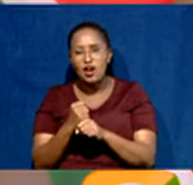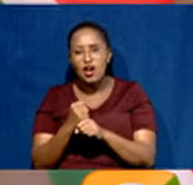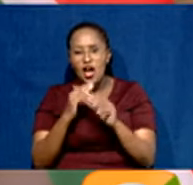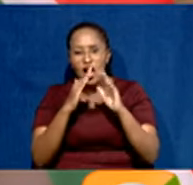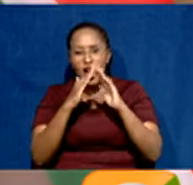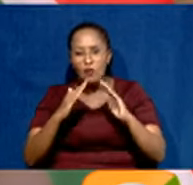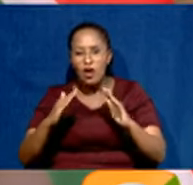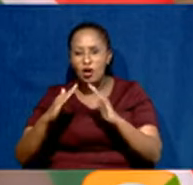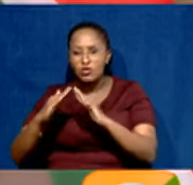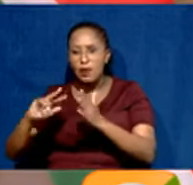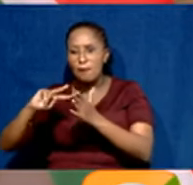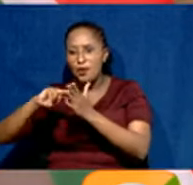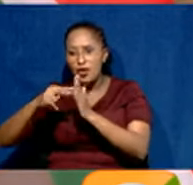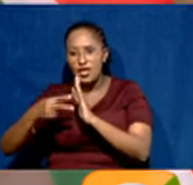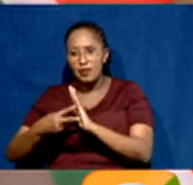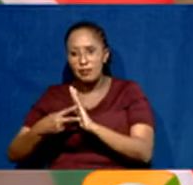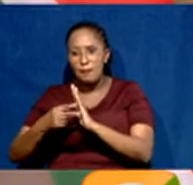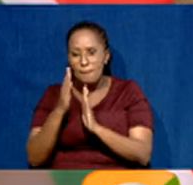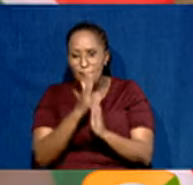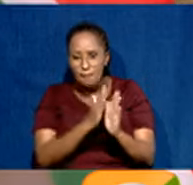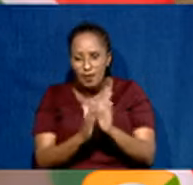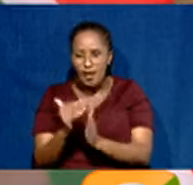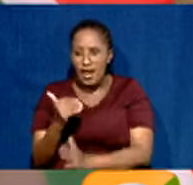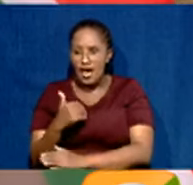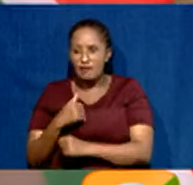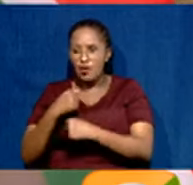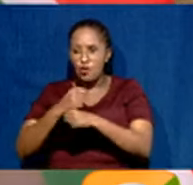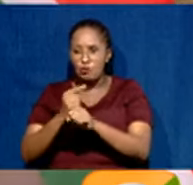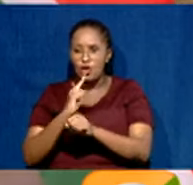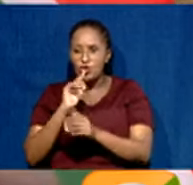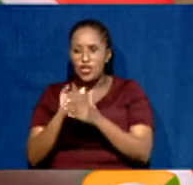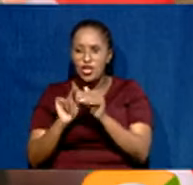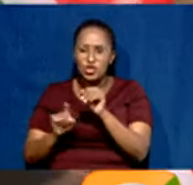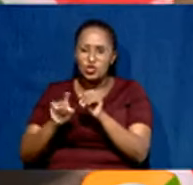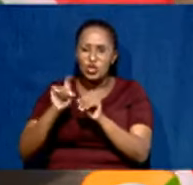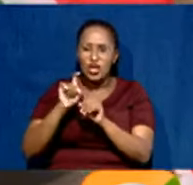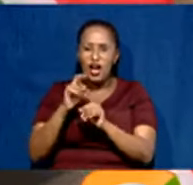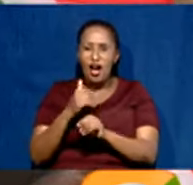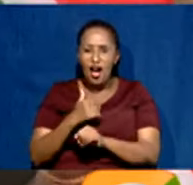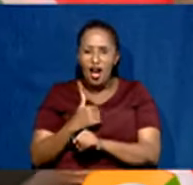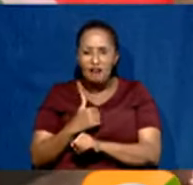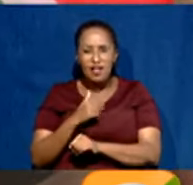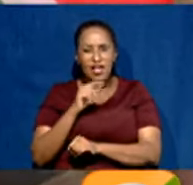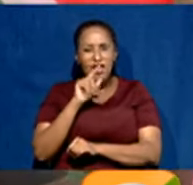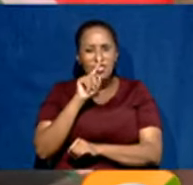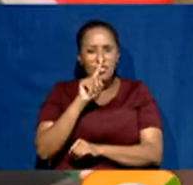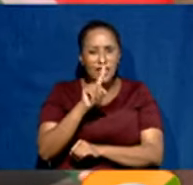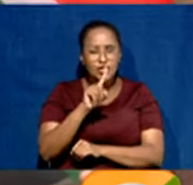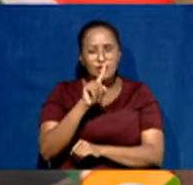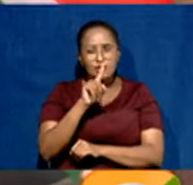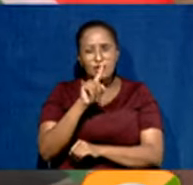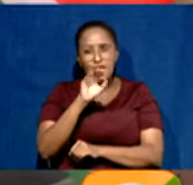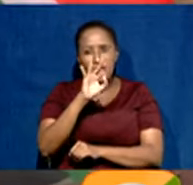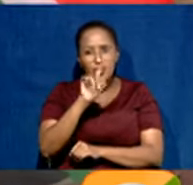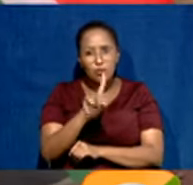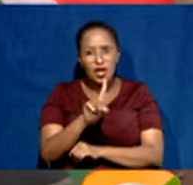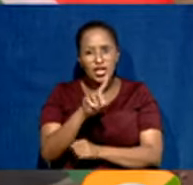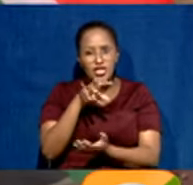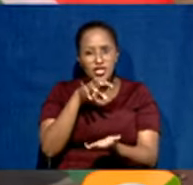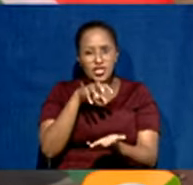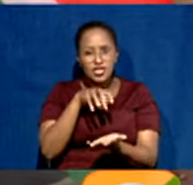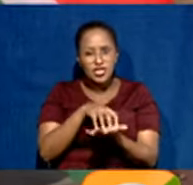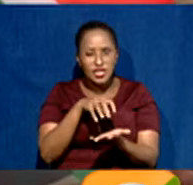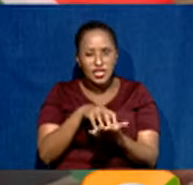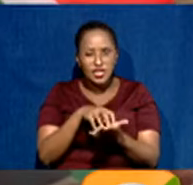housing program. We have a plan to make sure that we keep increasing. We have only 31 sites of our